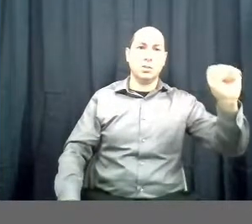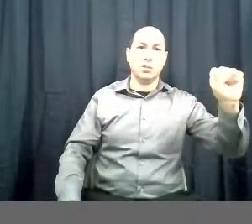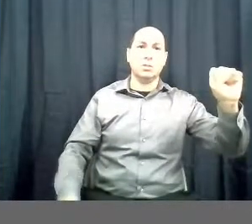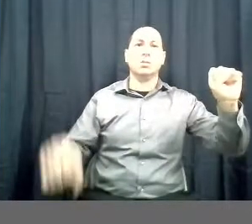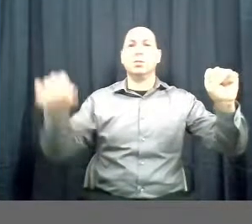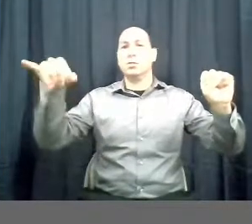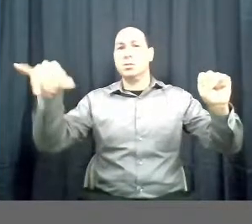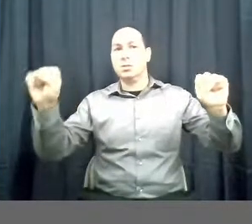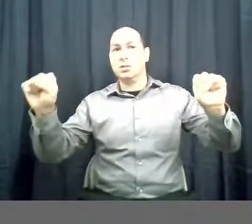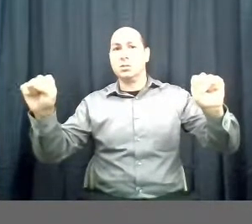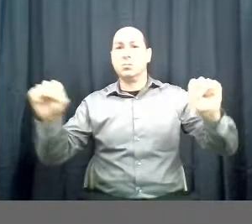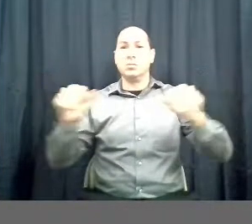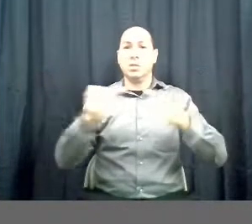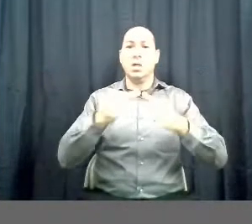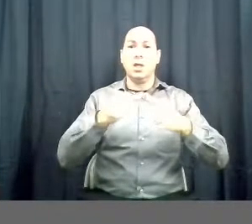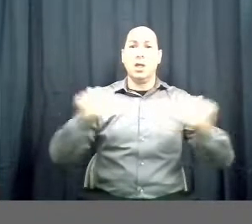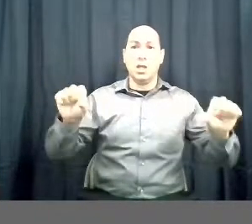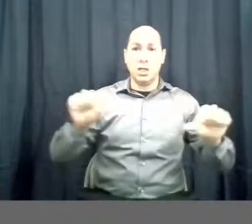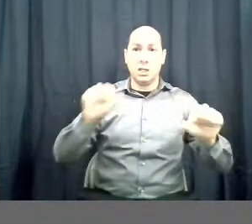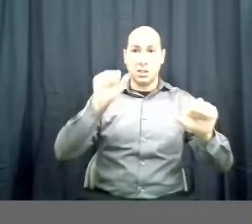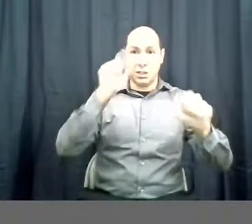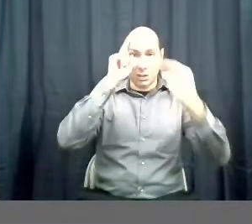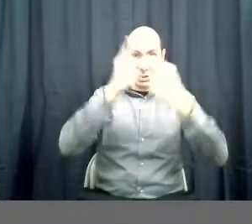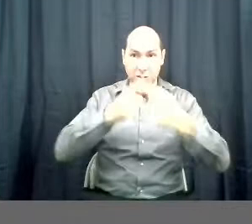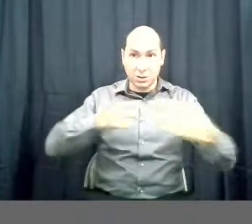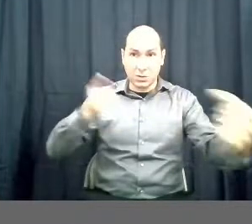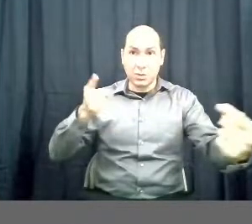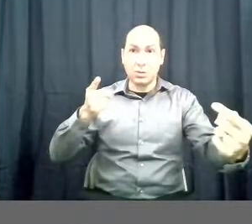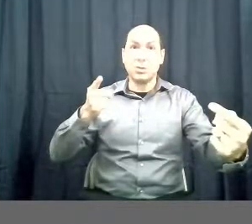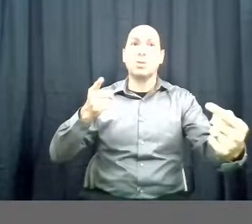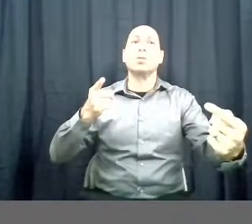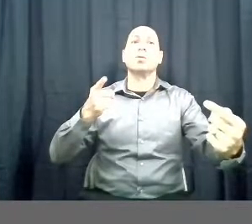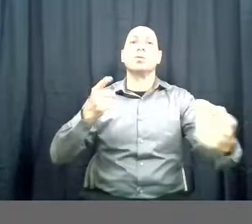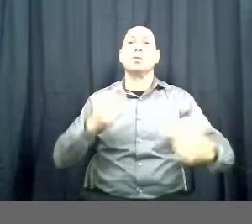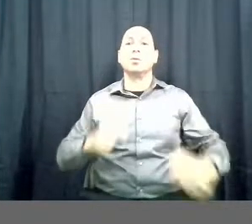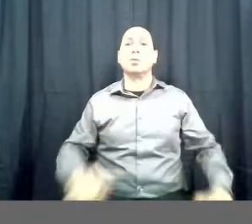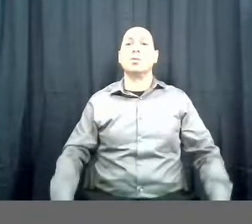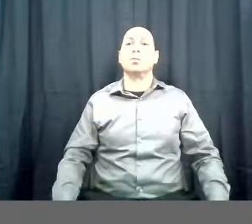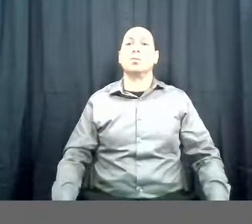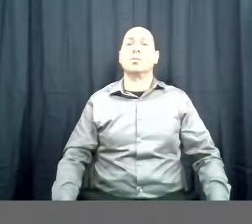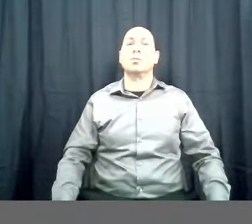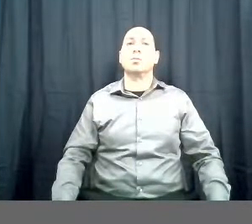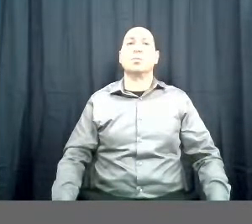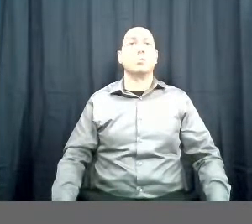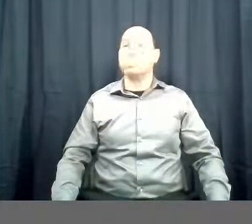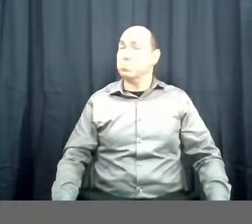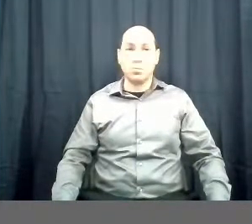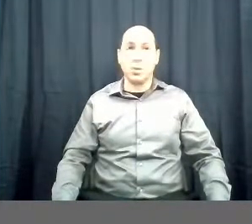opposed? The resolution passes then.